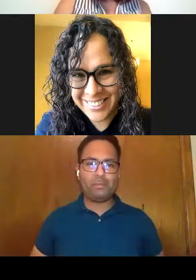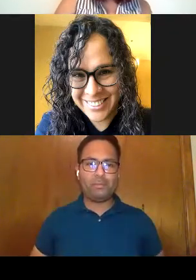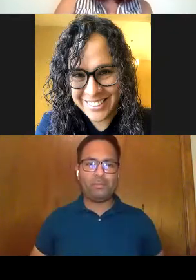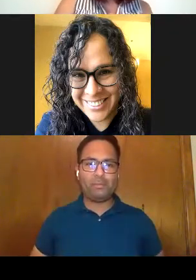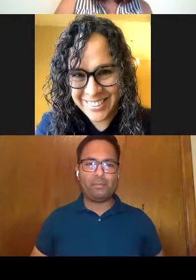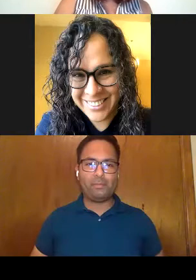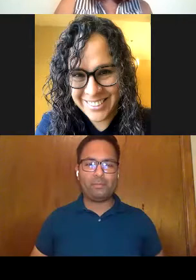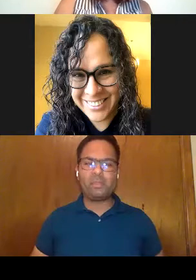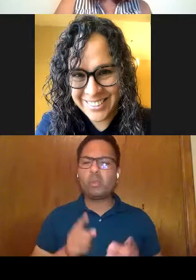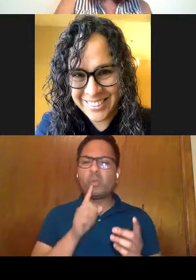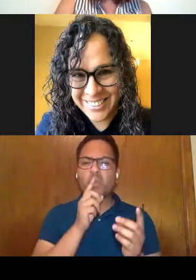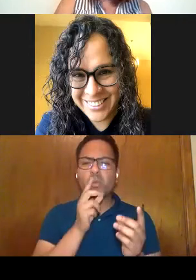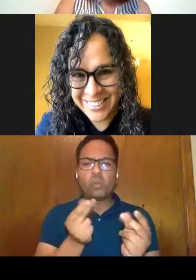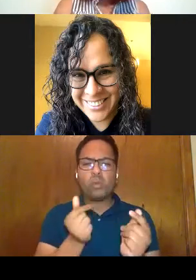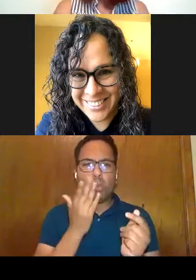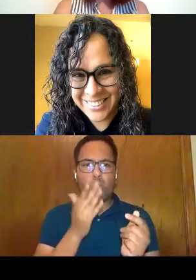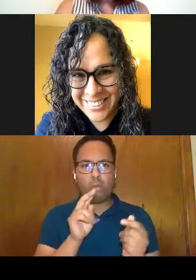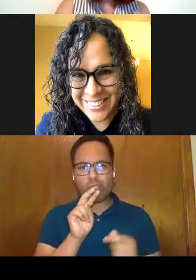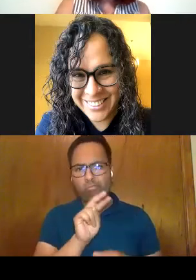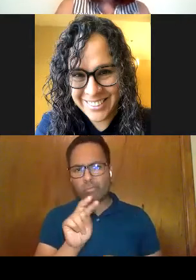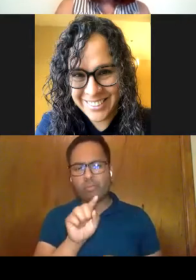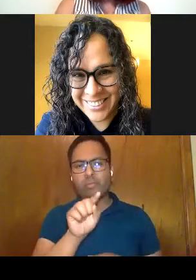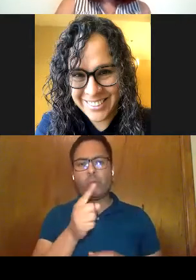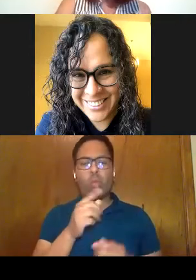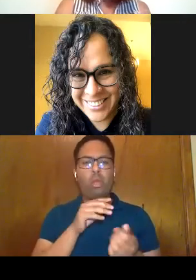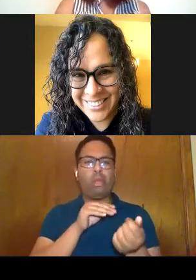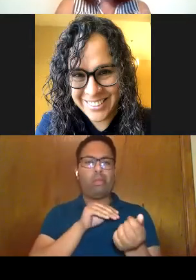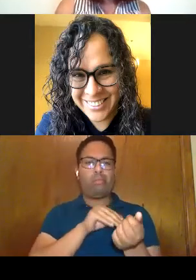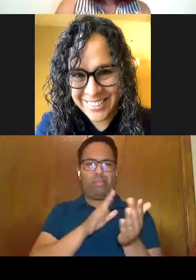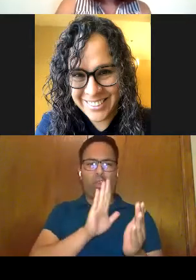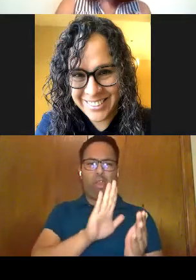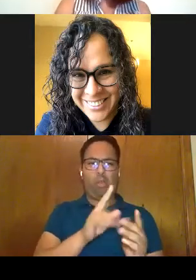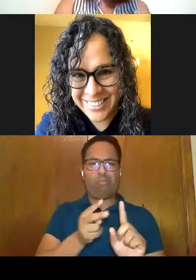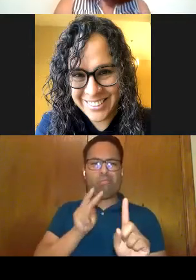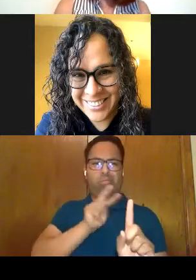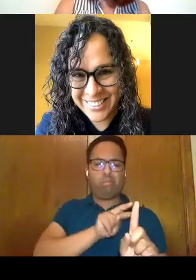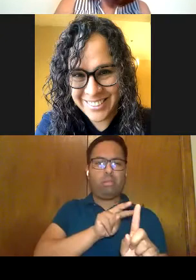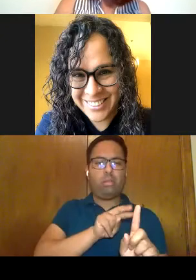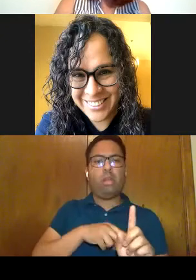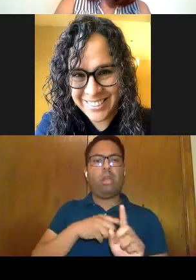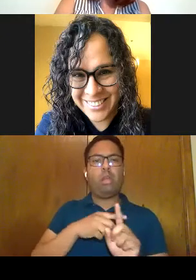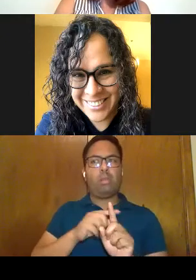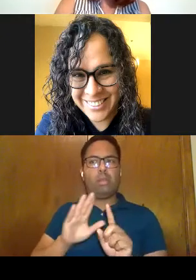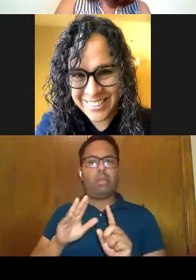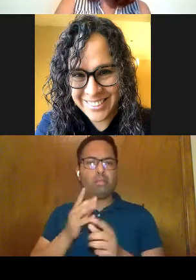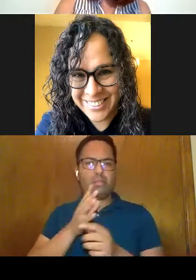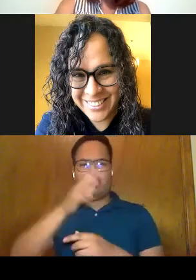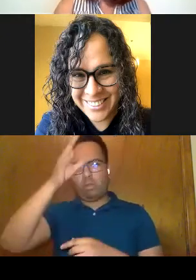Very quickly, we're going to look through a provider perspective and benefits for parents on telemedicine.